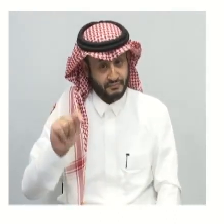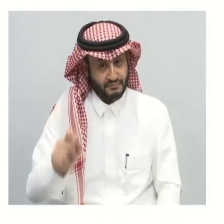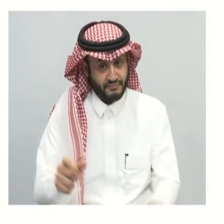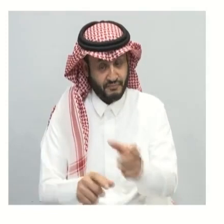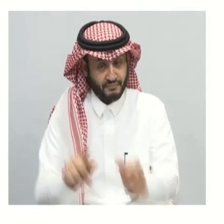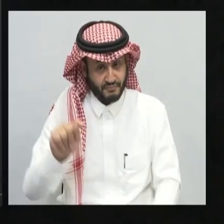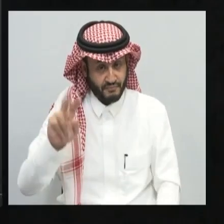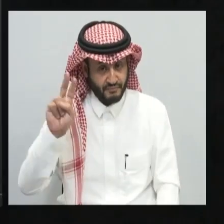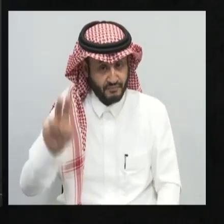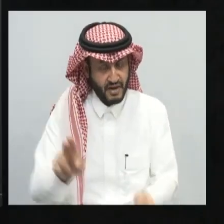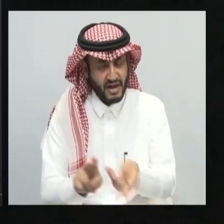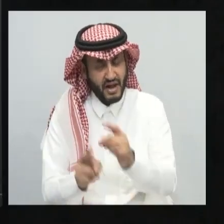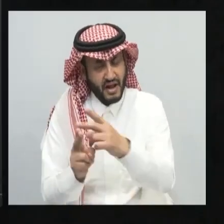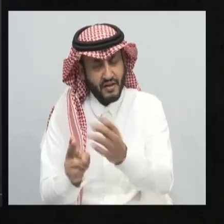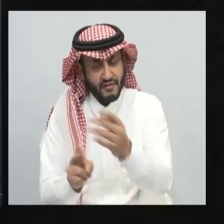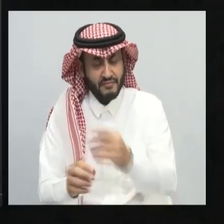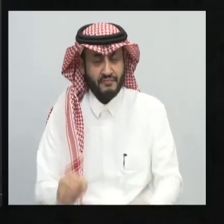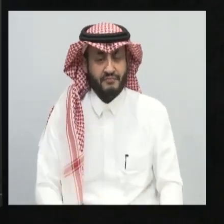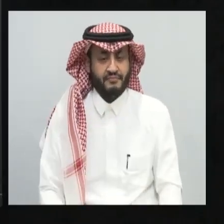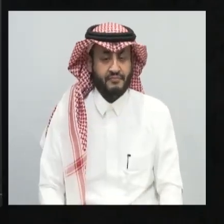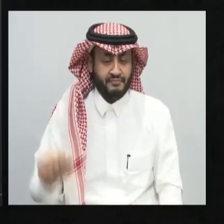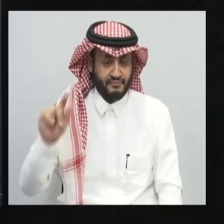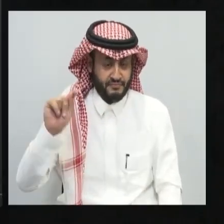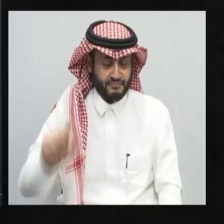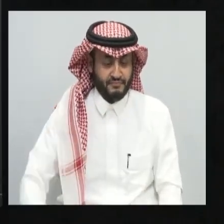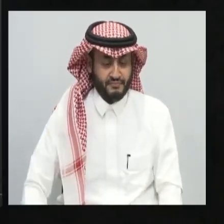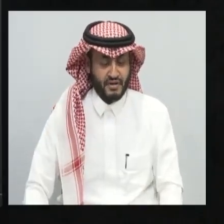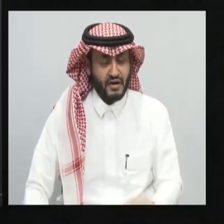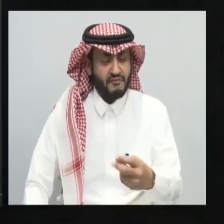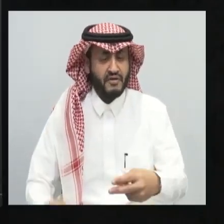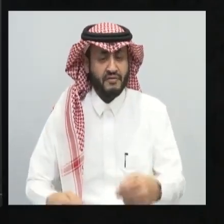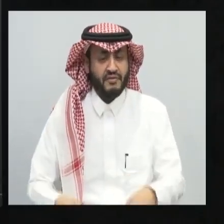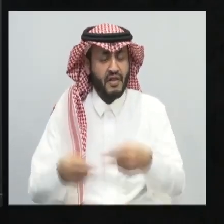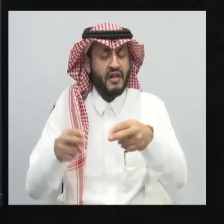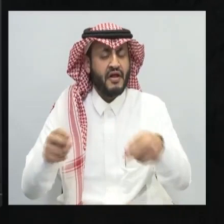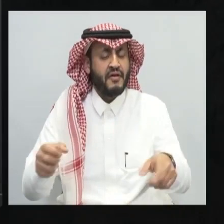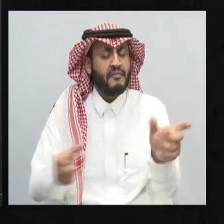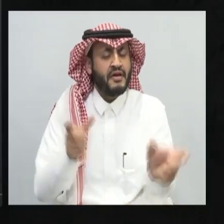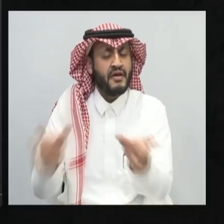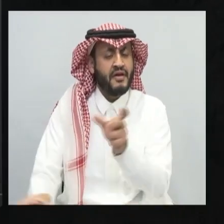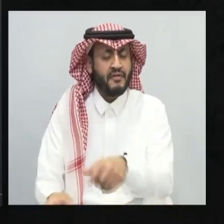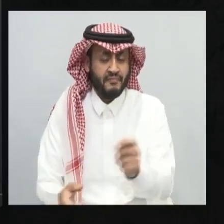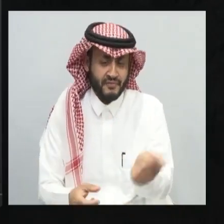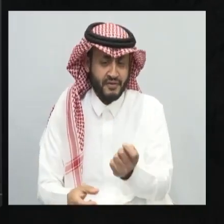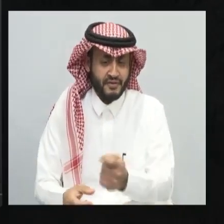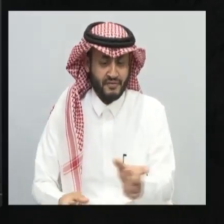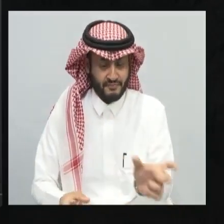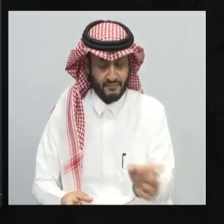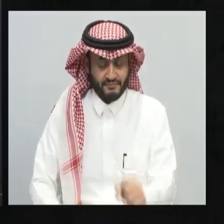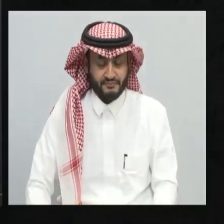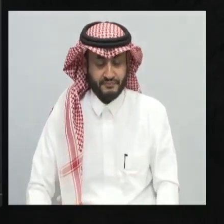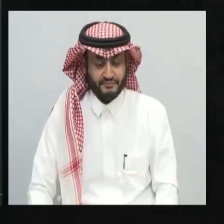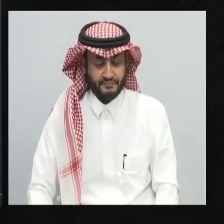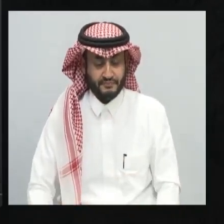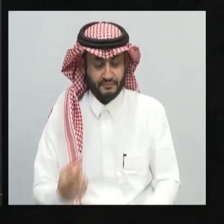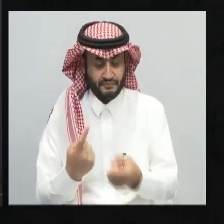off. So you're having three ways to write down an imperative using a two-word verb, whether you